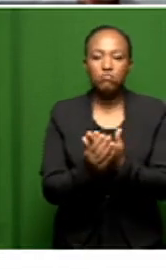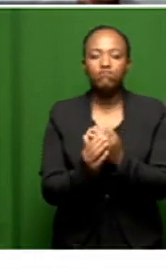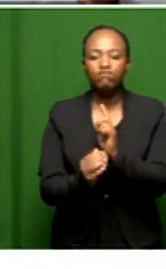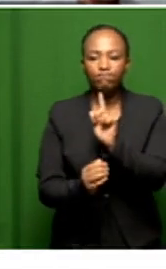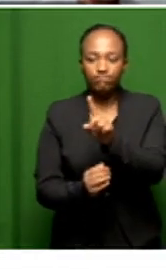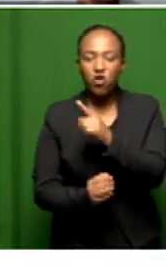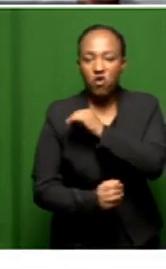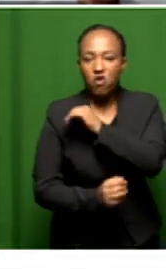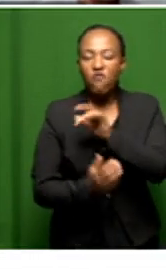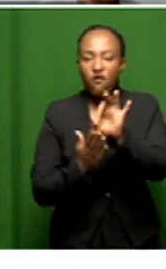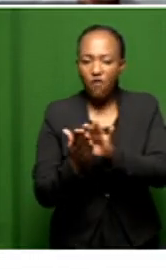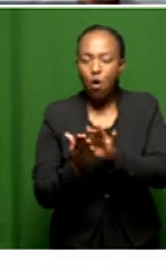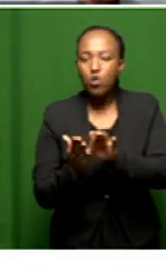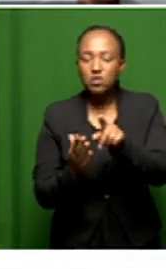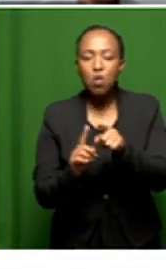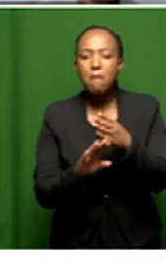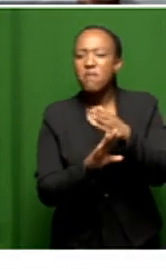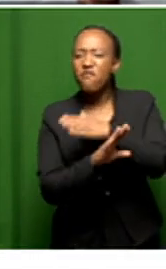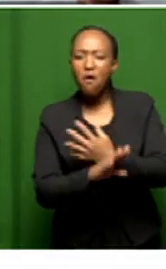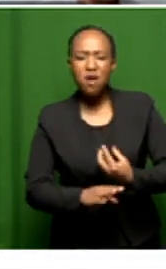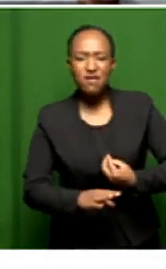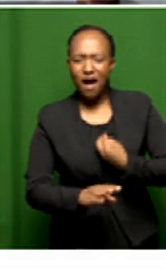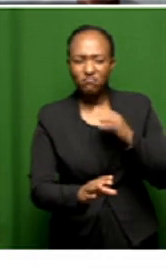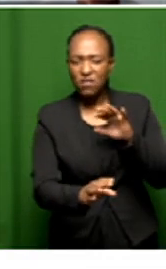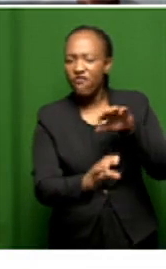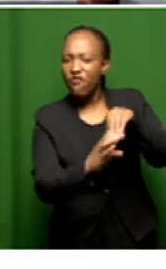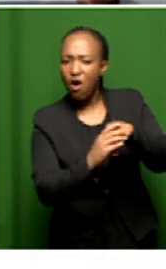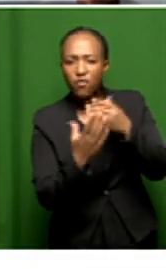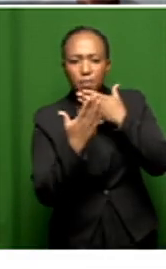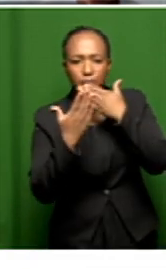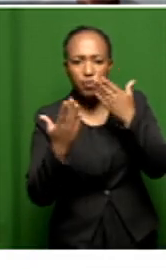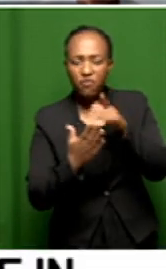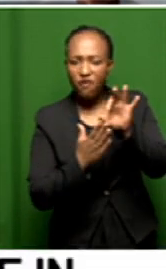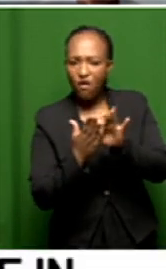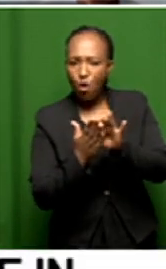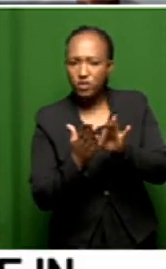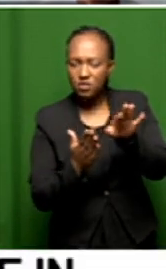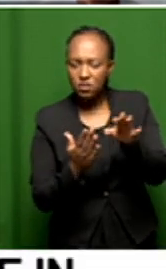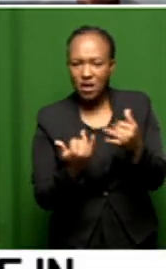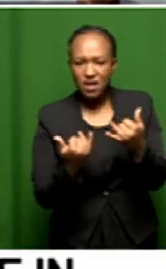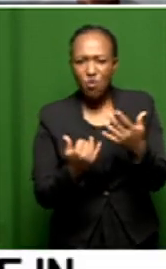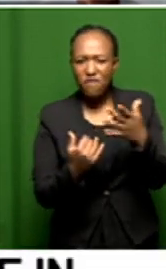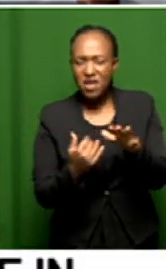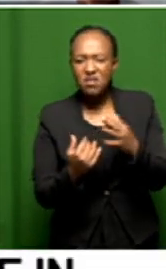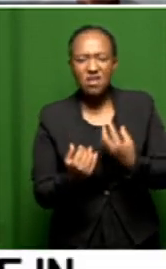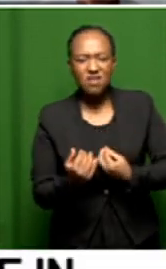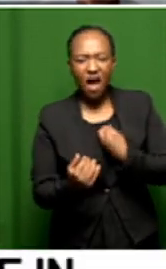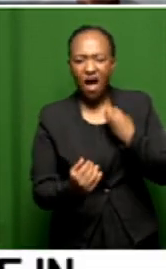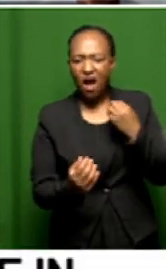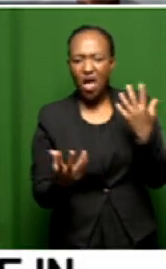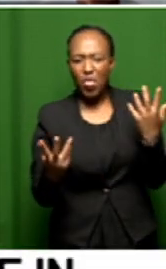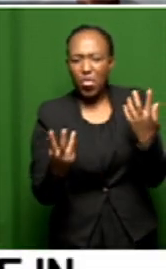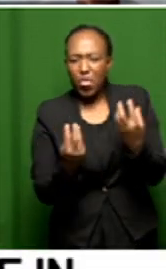think previously young people have been alienated, and then as a result, that is when we saw a decline in young people